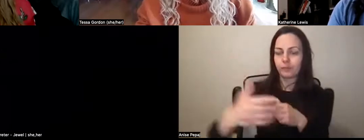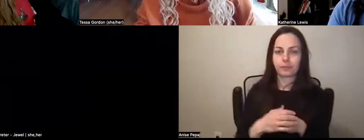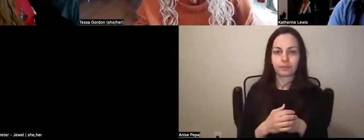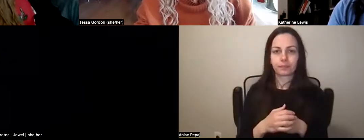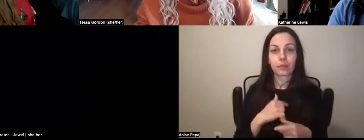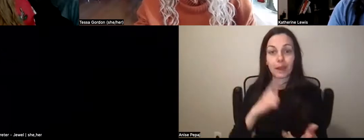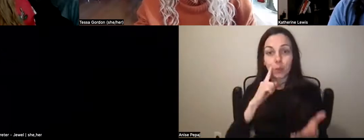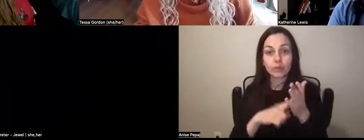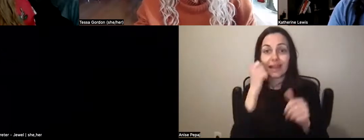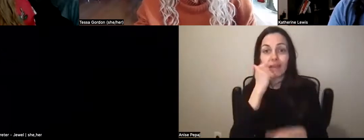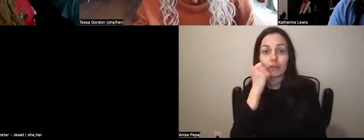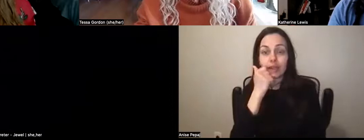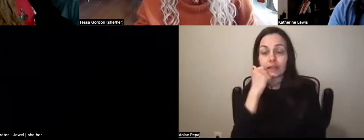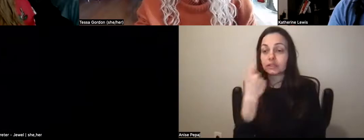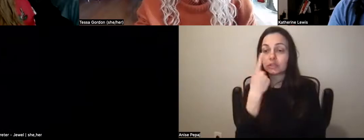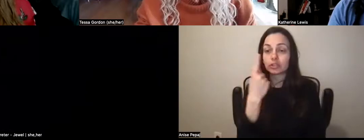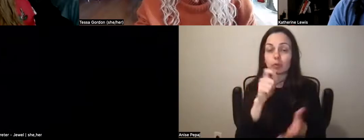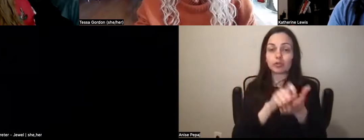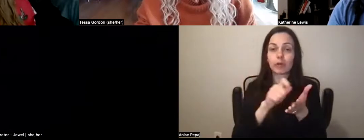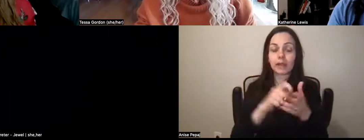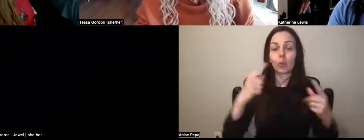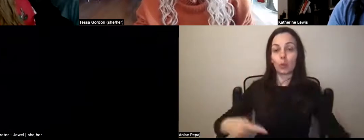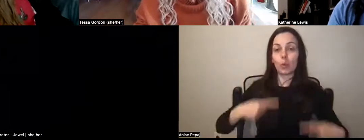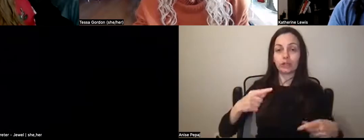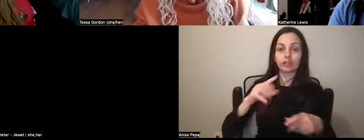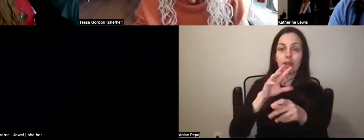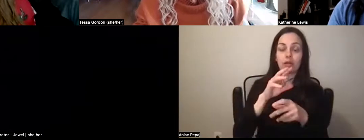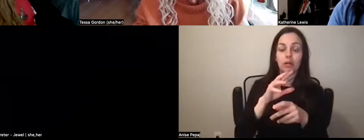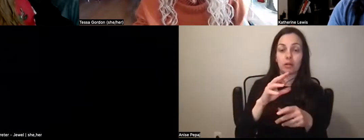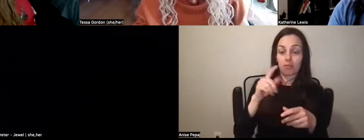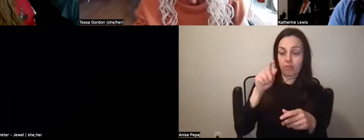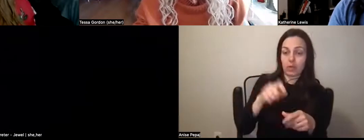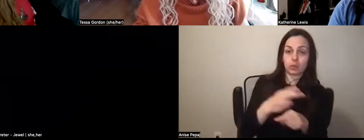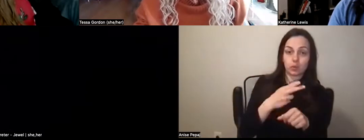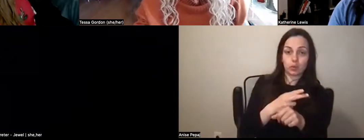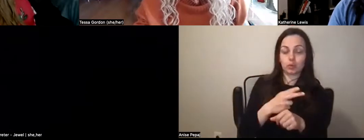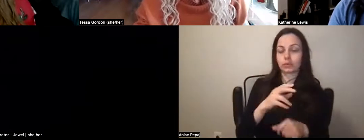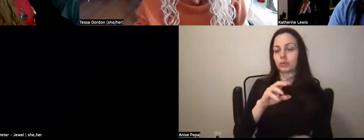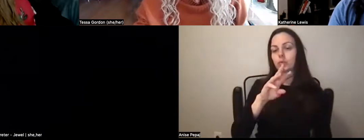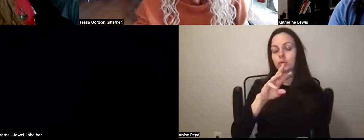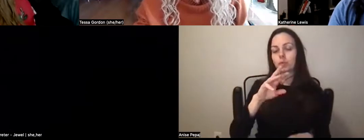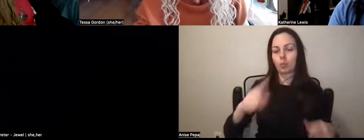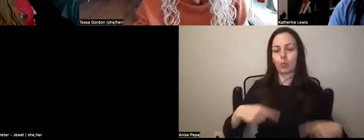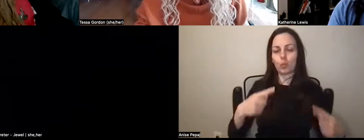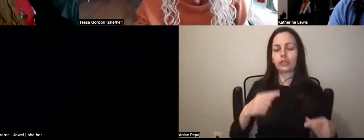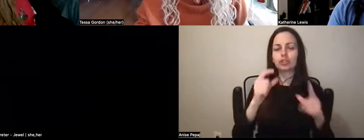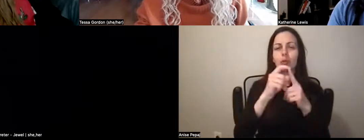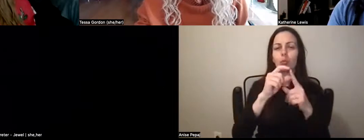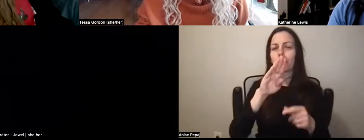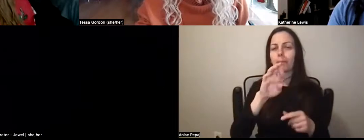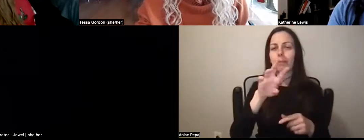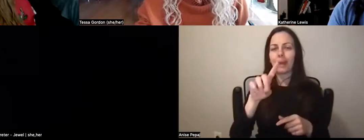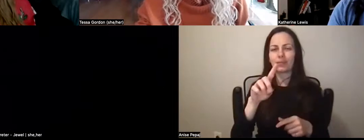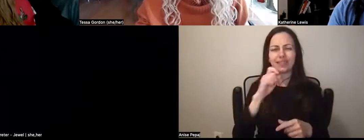day someone is writing wheelchair bound or all the outdated terminology that doesn't even make the basic